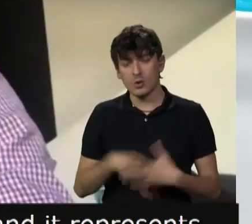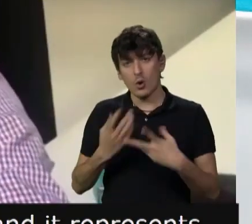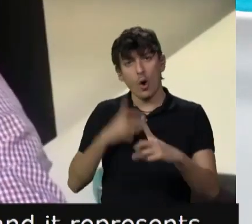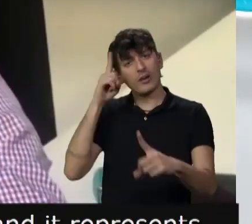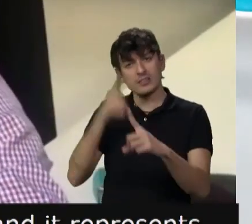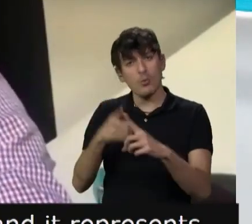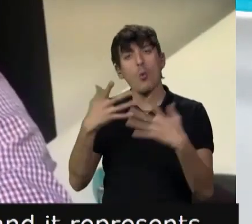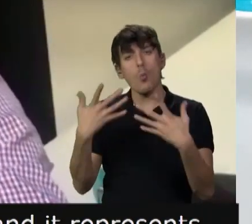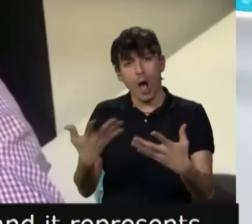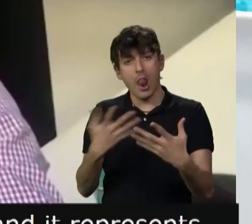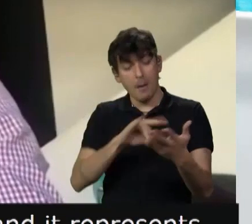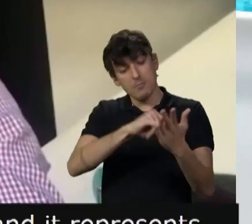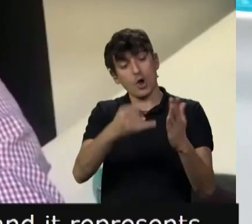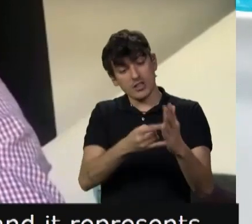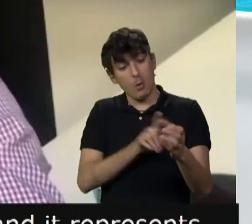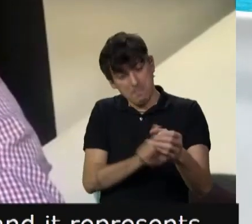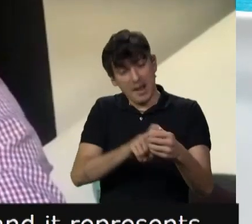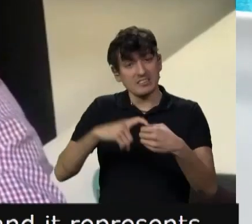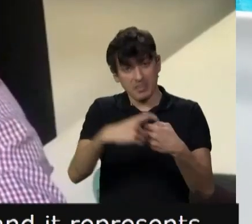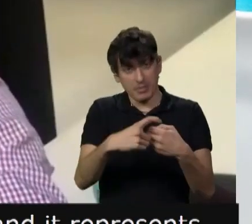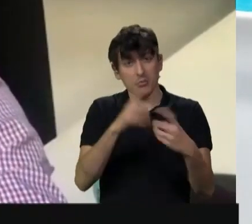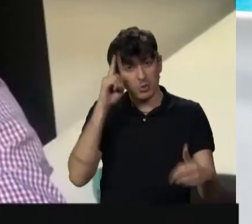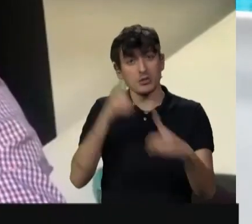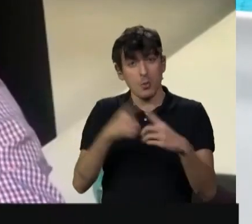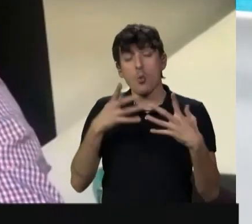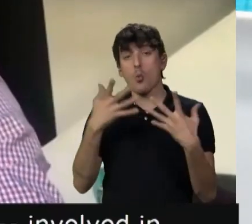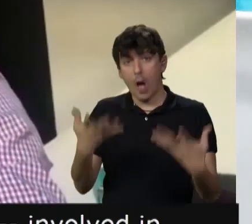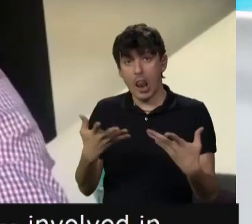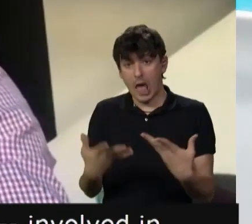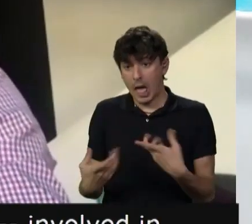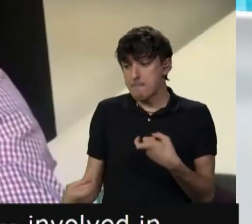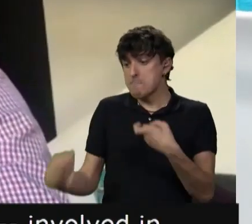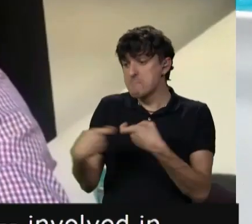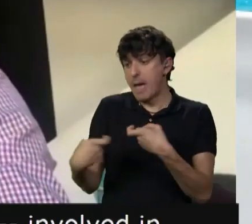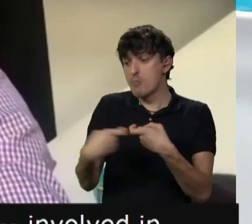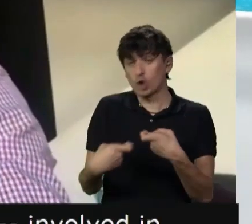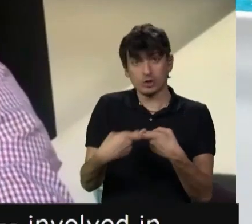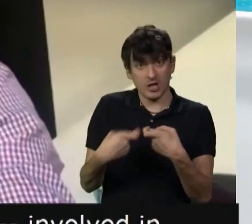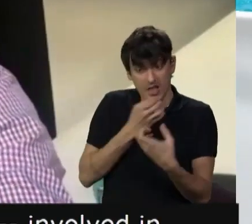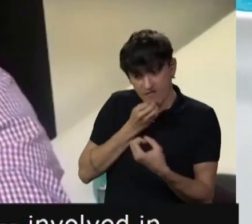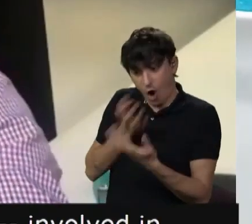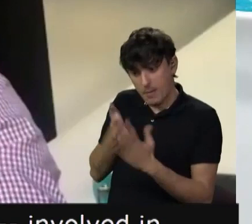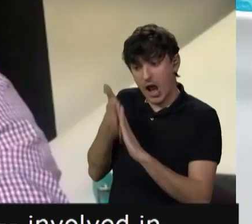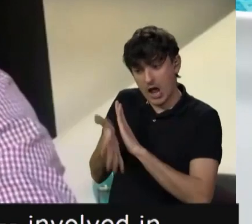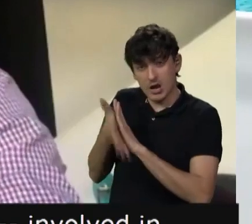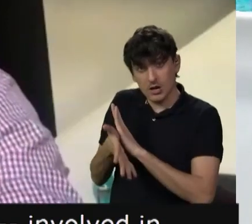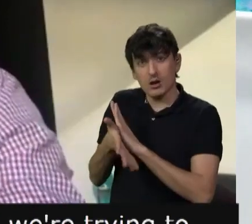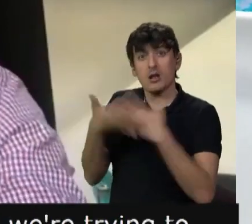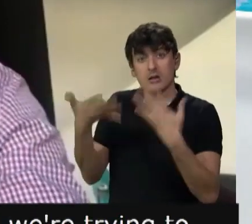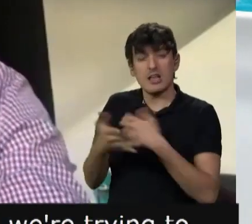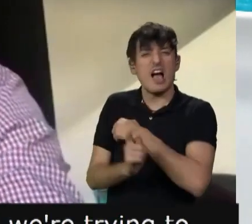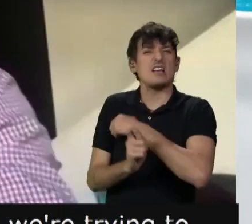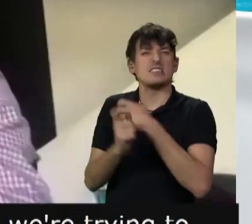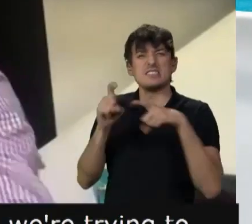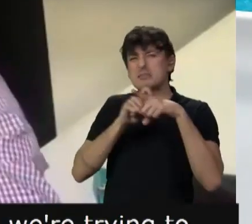involved in ICTs. Now, through the participation in projects, we're trying to inform our members of what